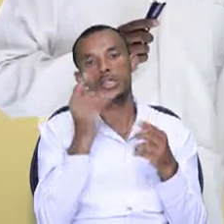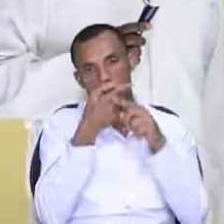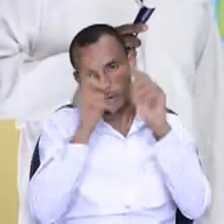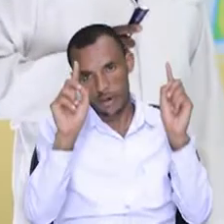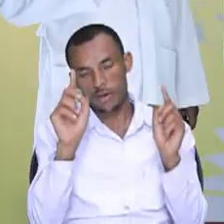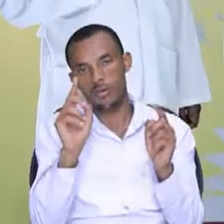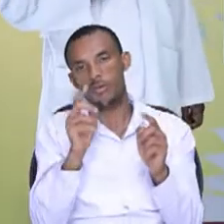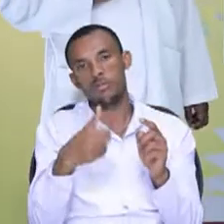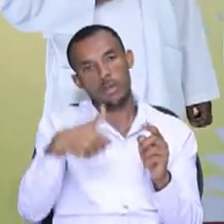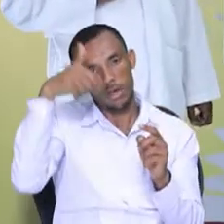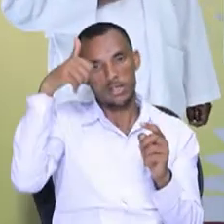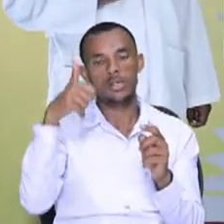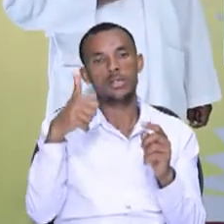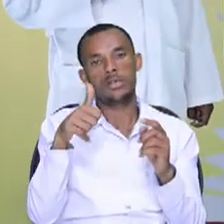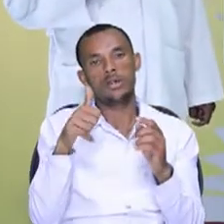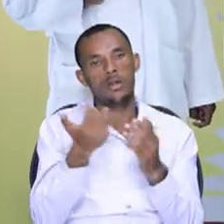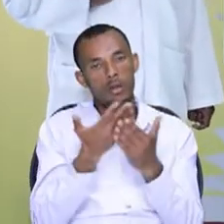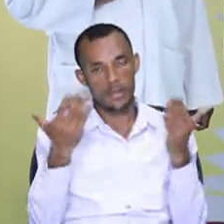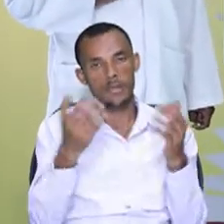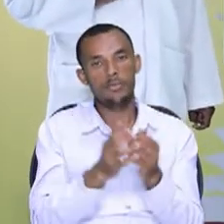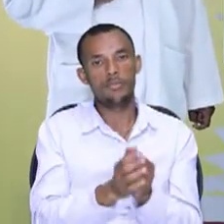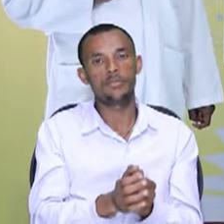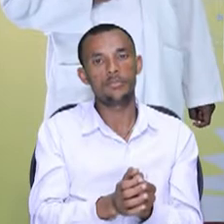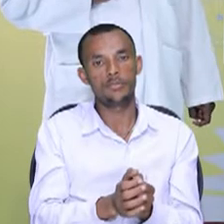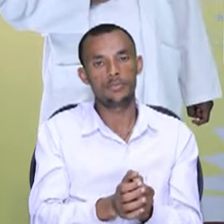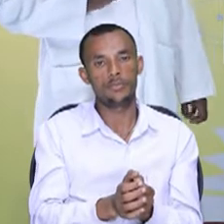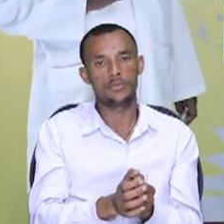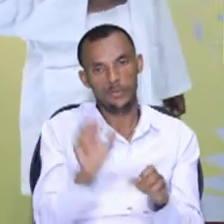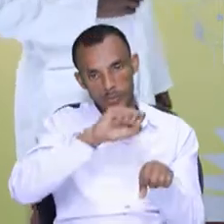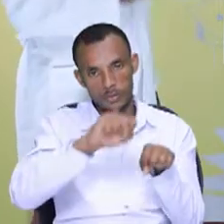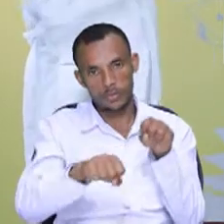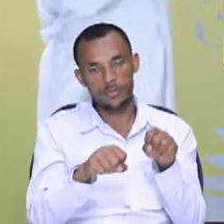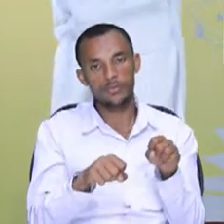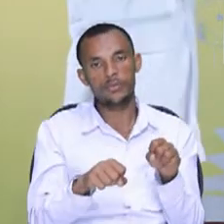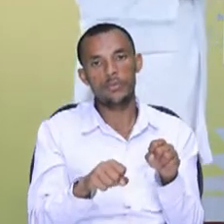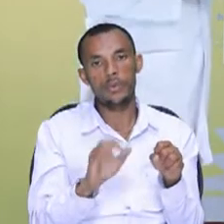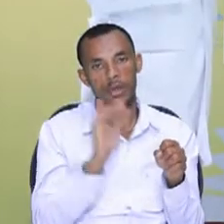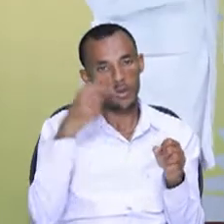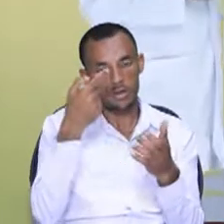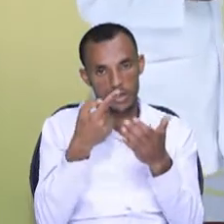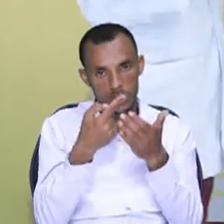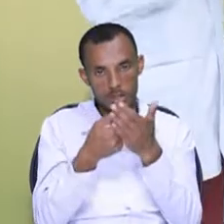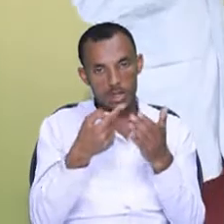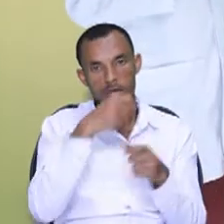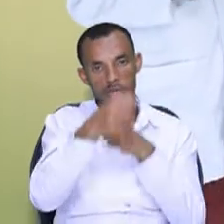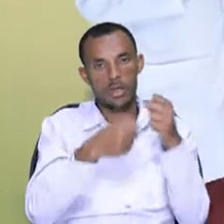different from the atomic number of another element. So, I told you, in the